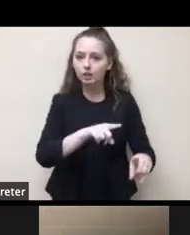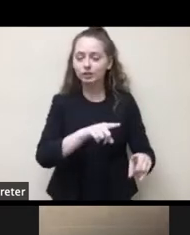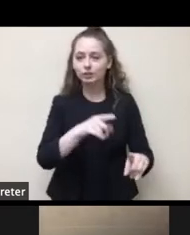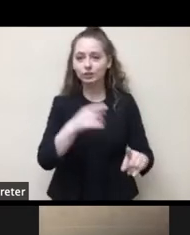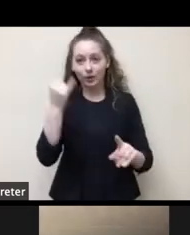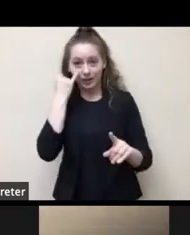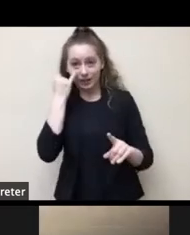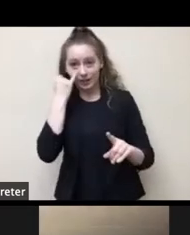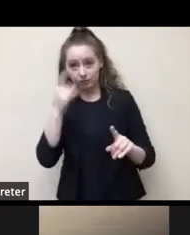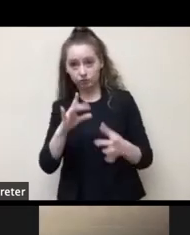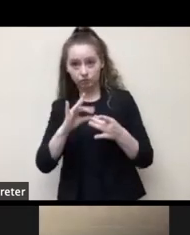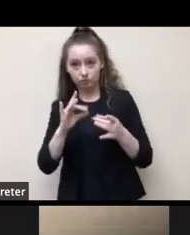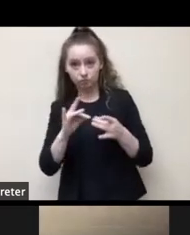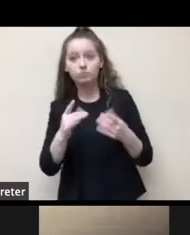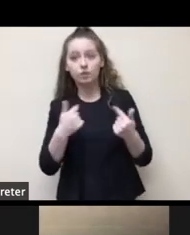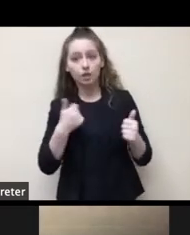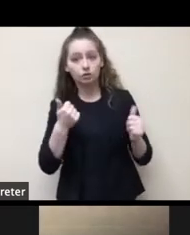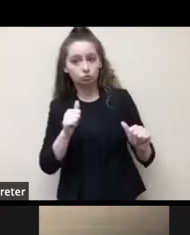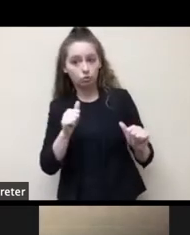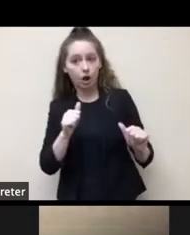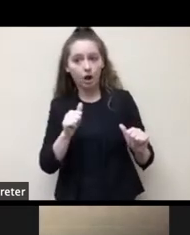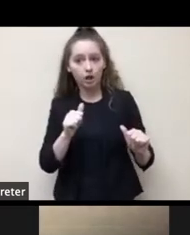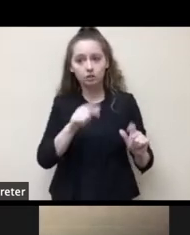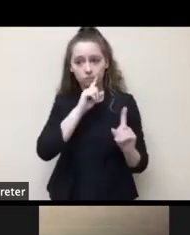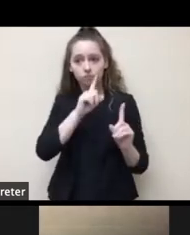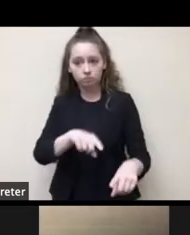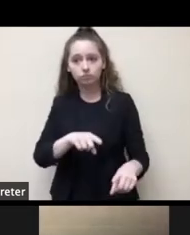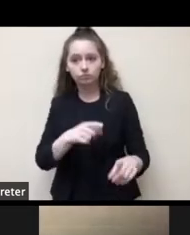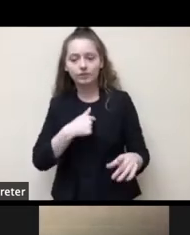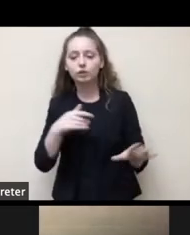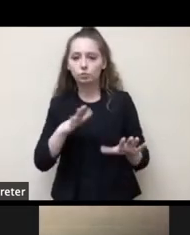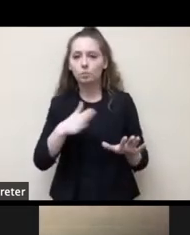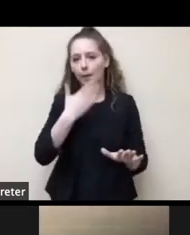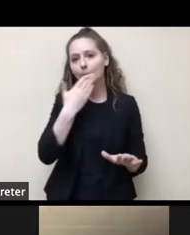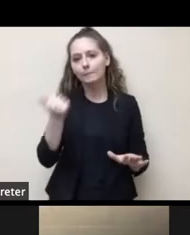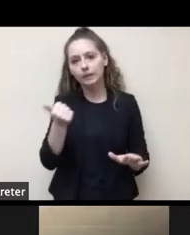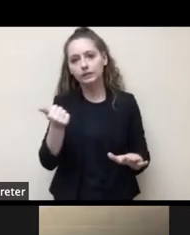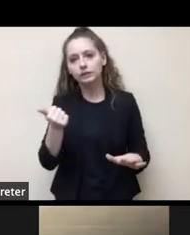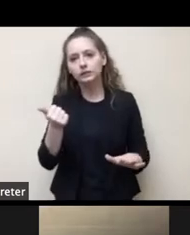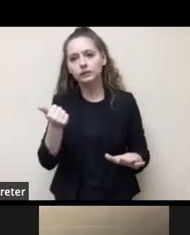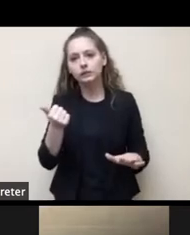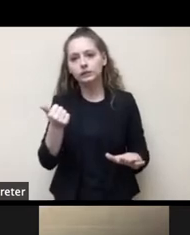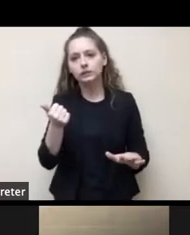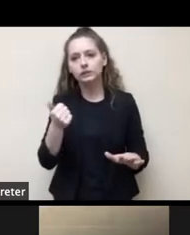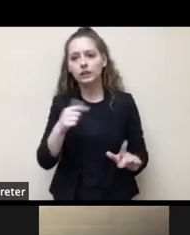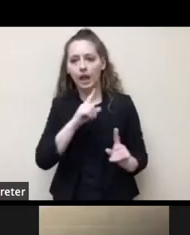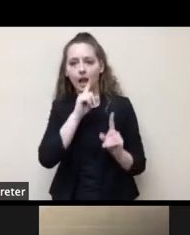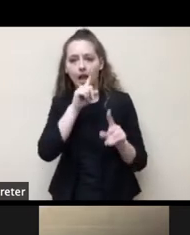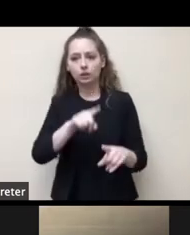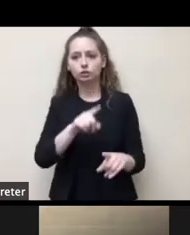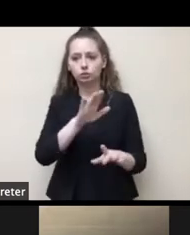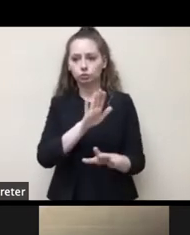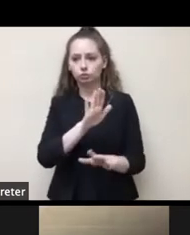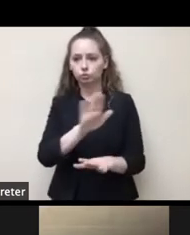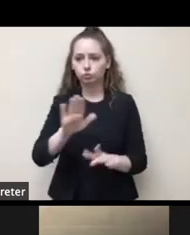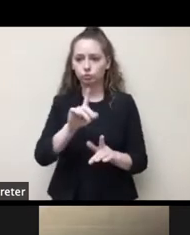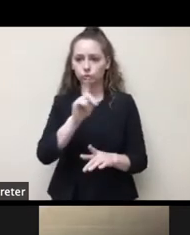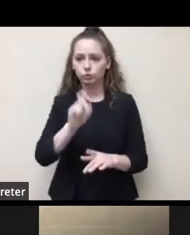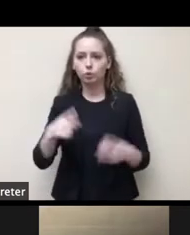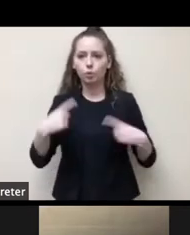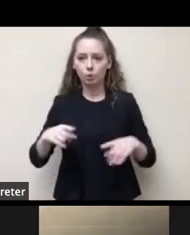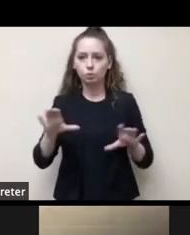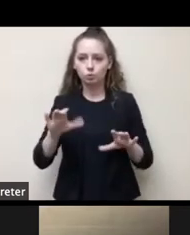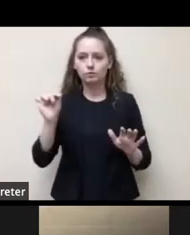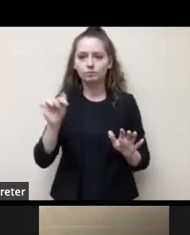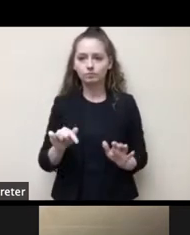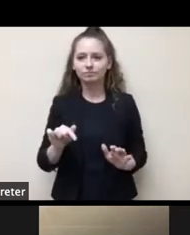the comments that we get on this. And I'll do my best to ask those questions while we're doing this telecast. They usually last